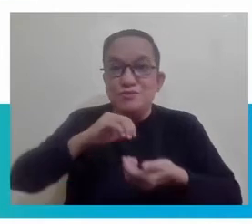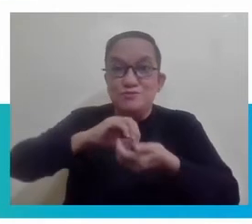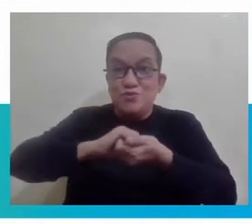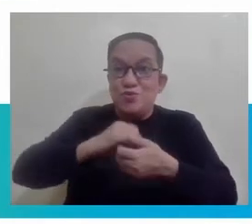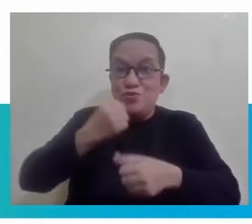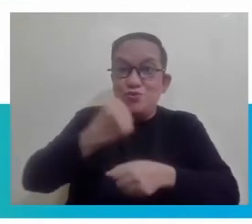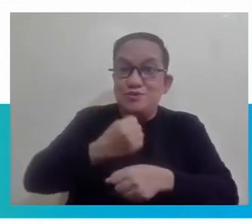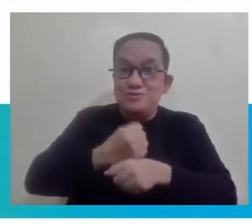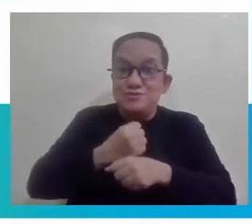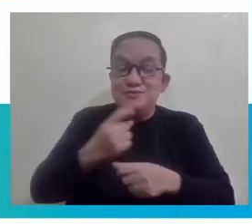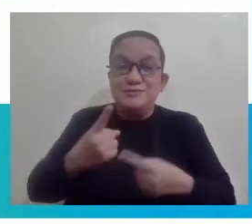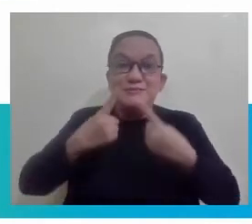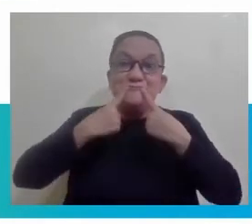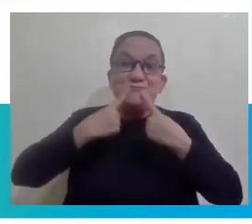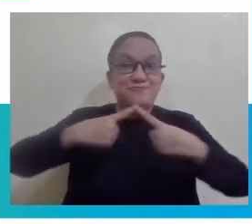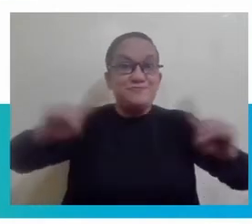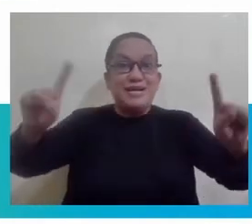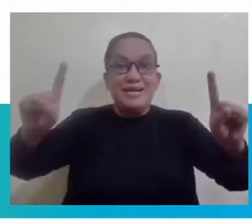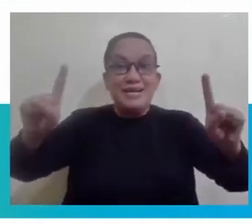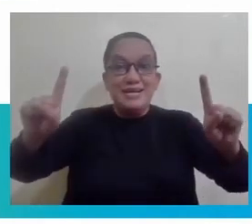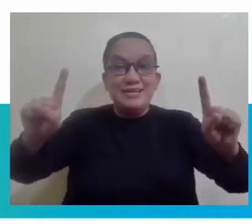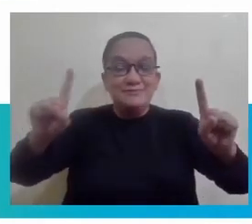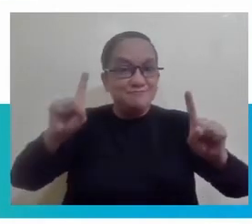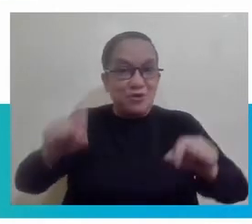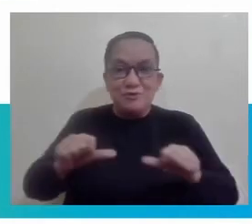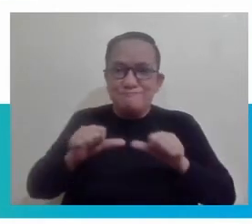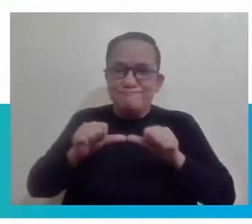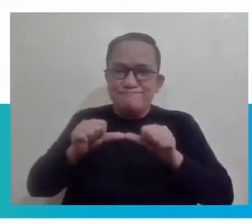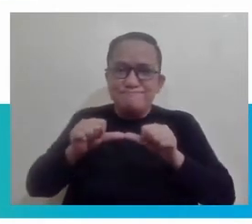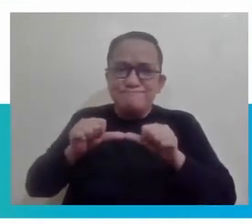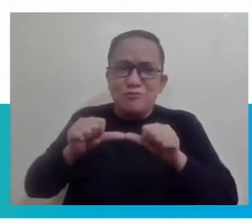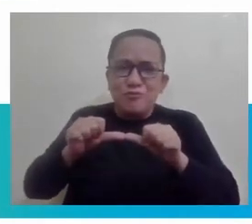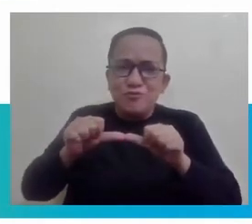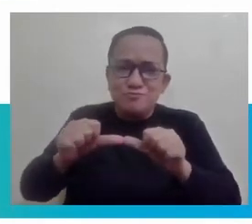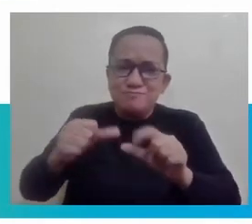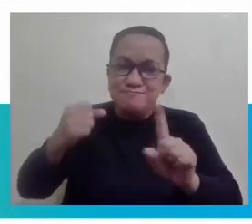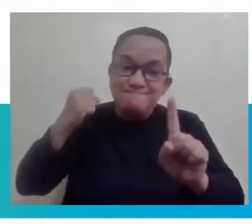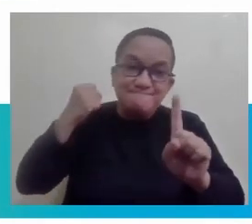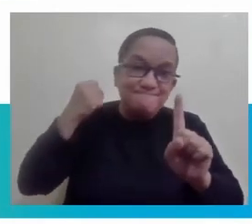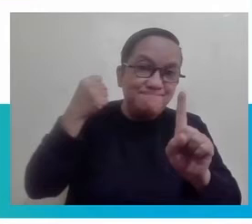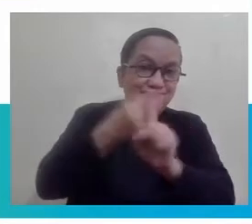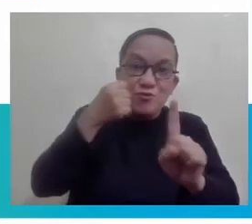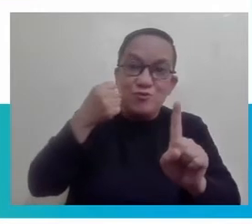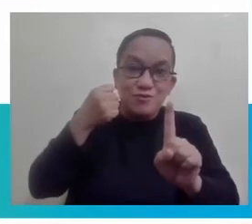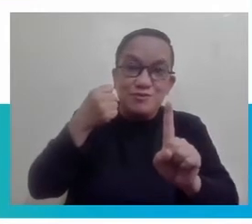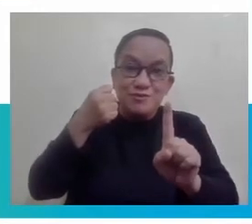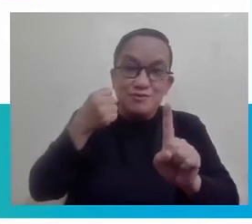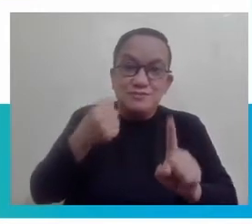sustainable blue economy. To summarize and to conclude,